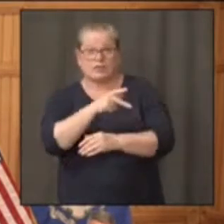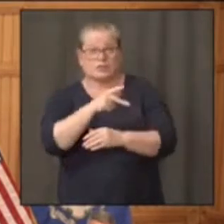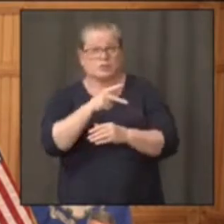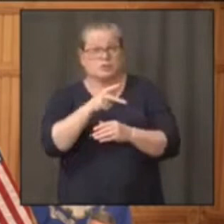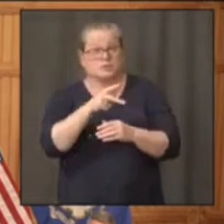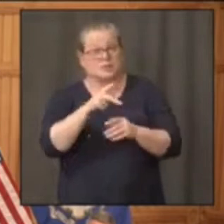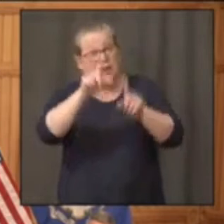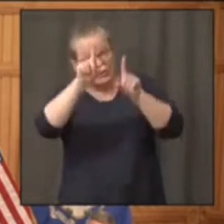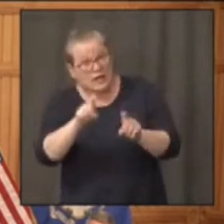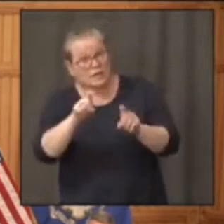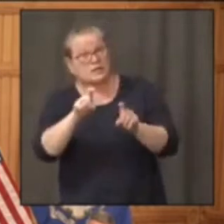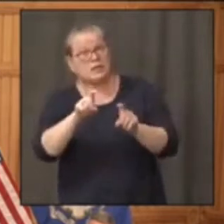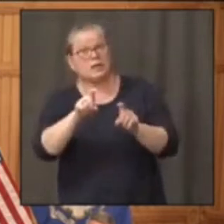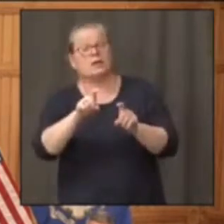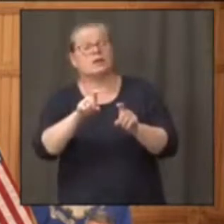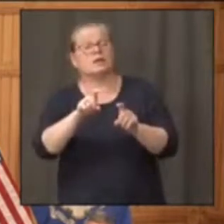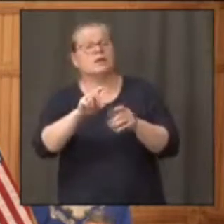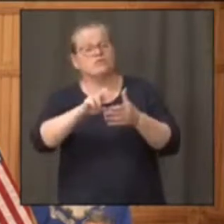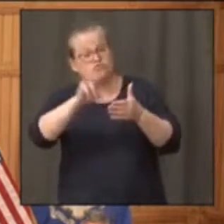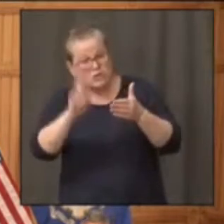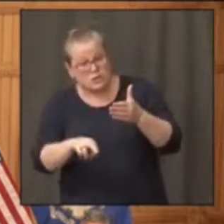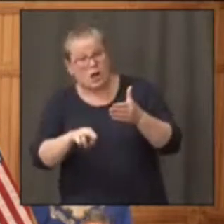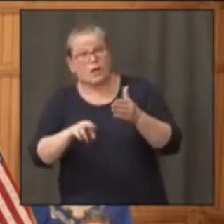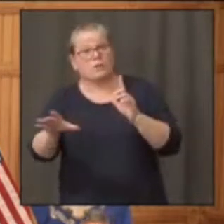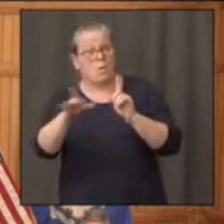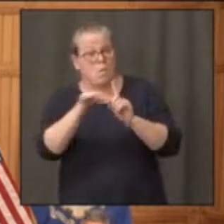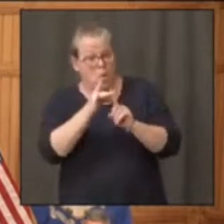tested, if they've passed on?